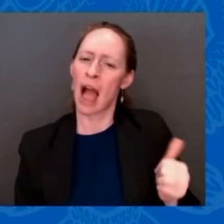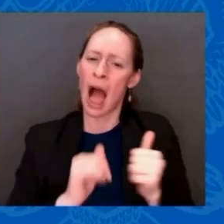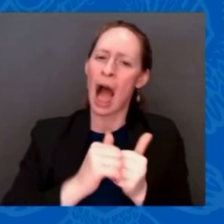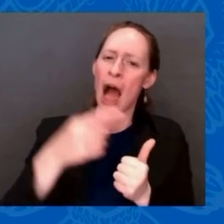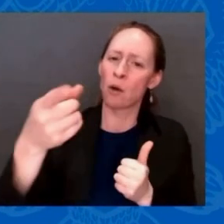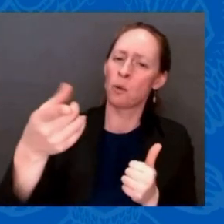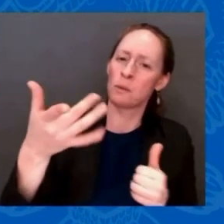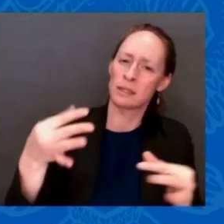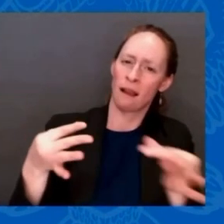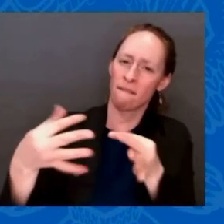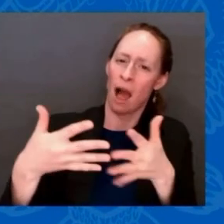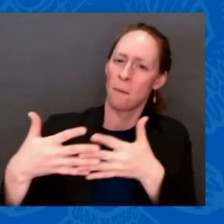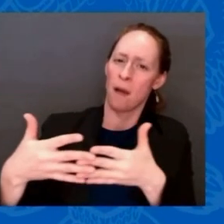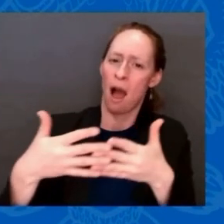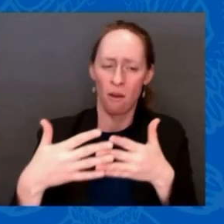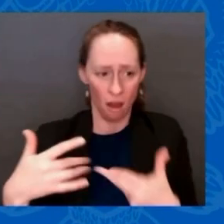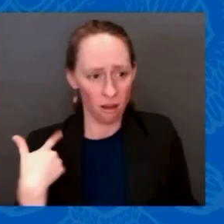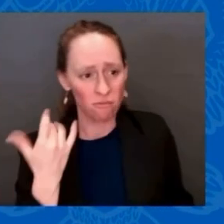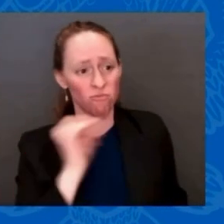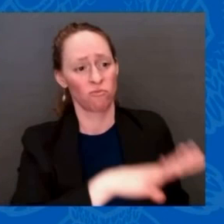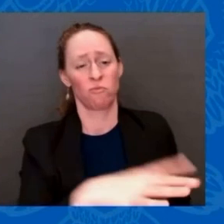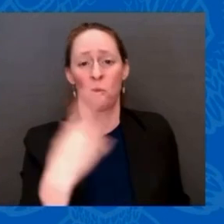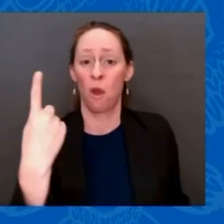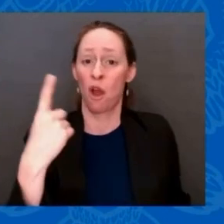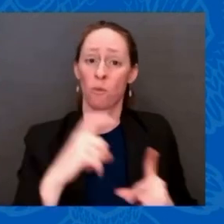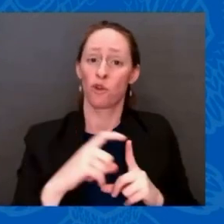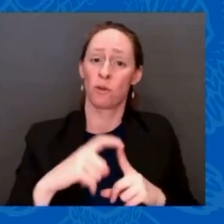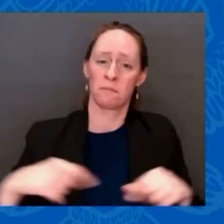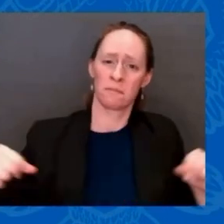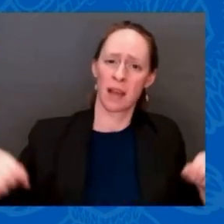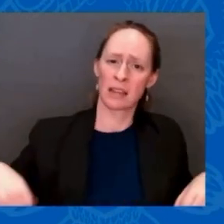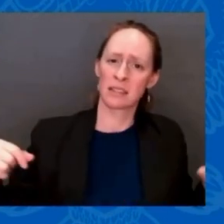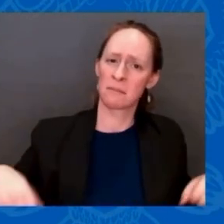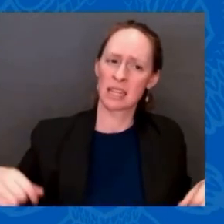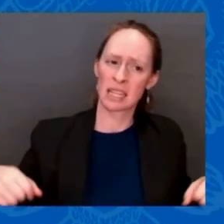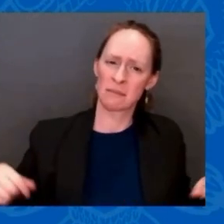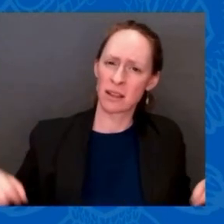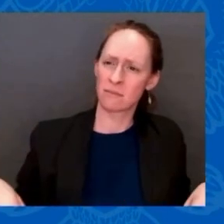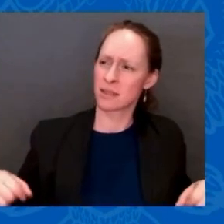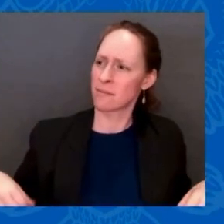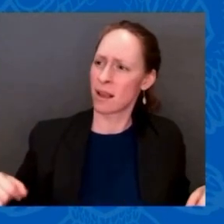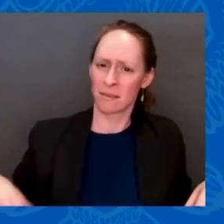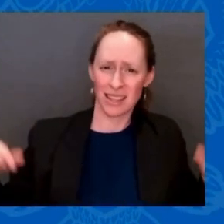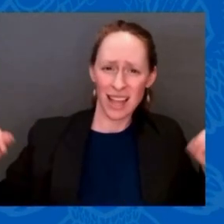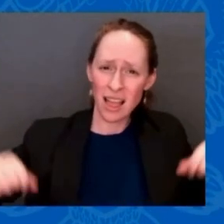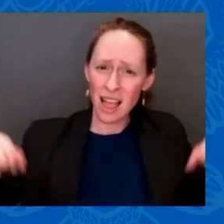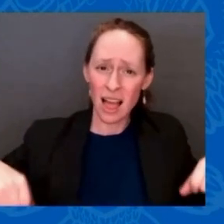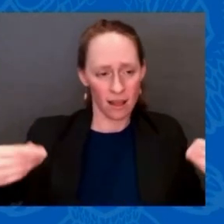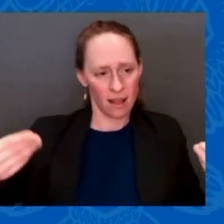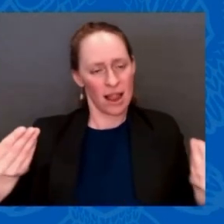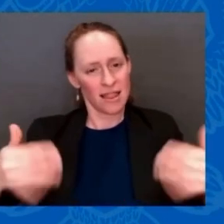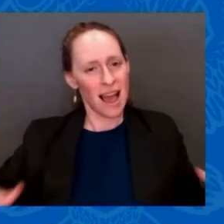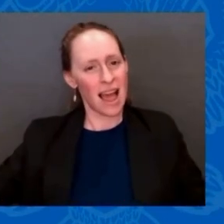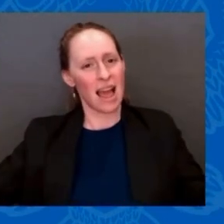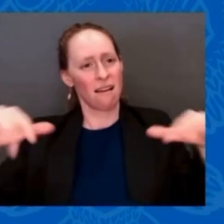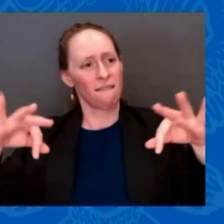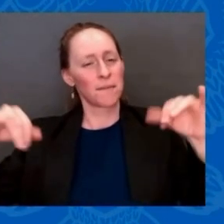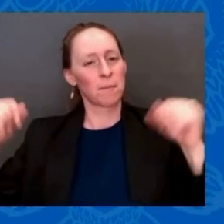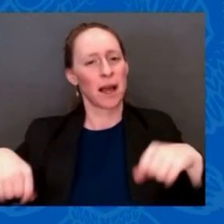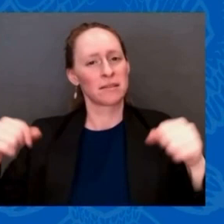Possibilities. We're a land of possibilities. And I told him it's never been a good bet to bet against America. Never.